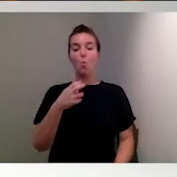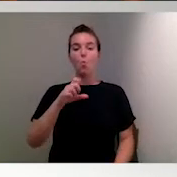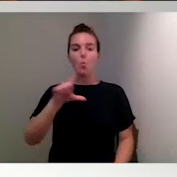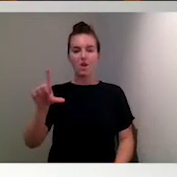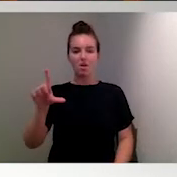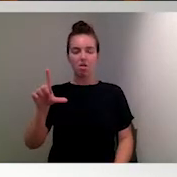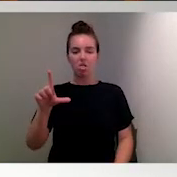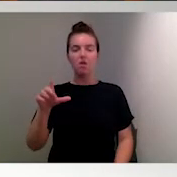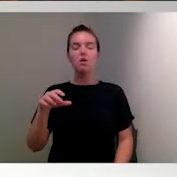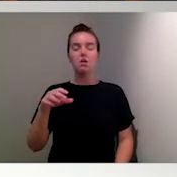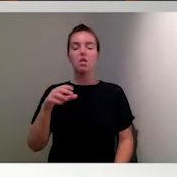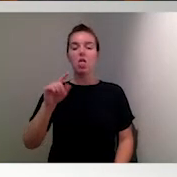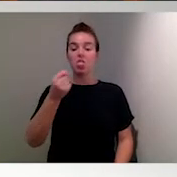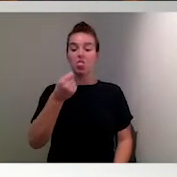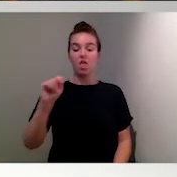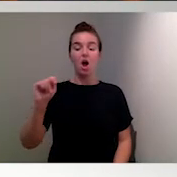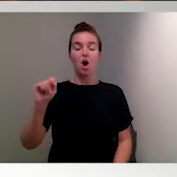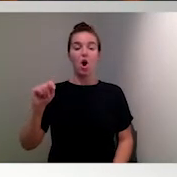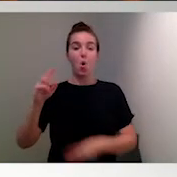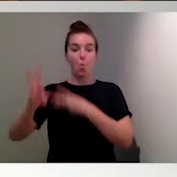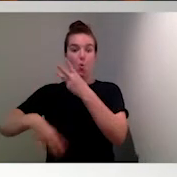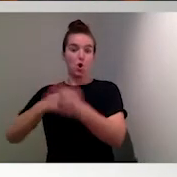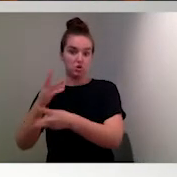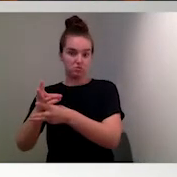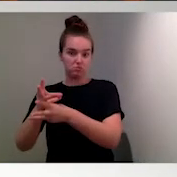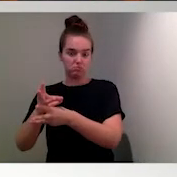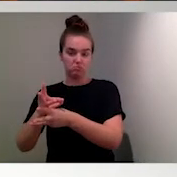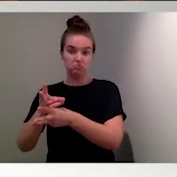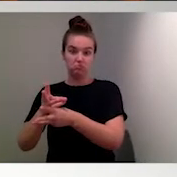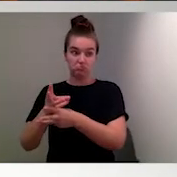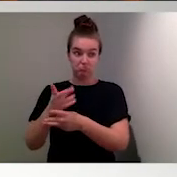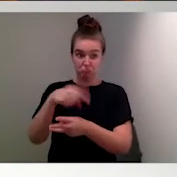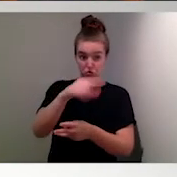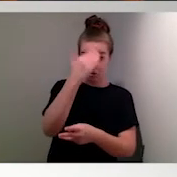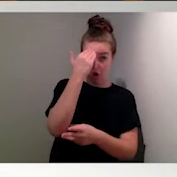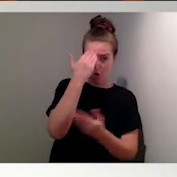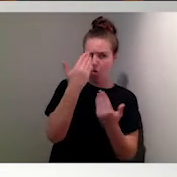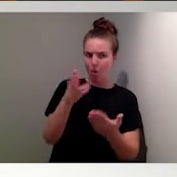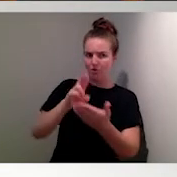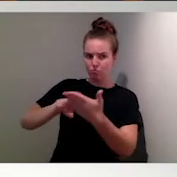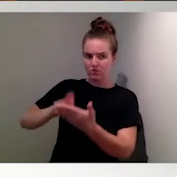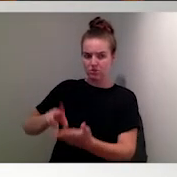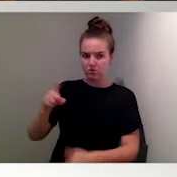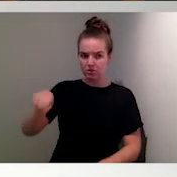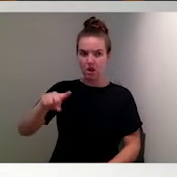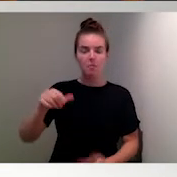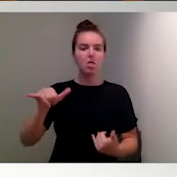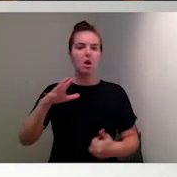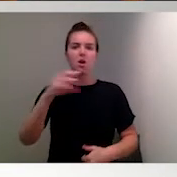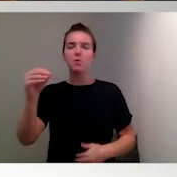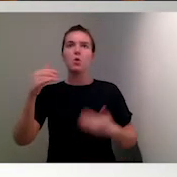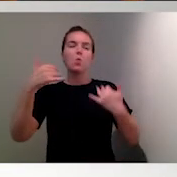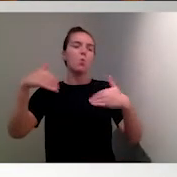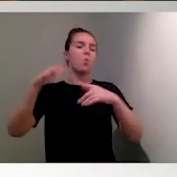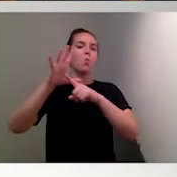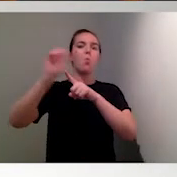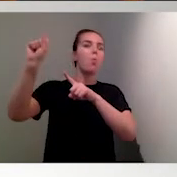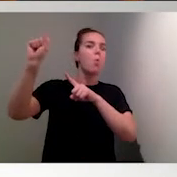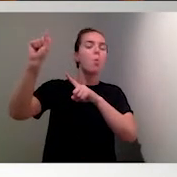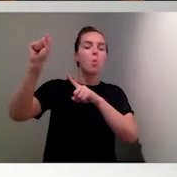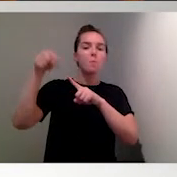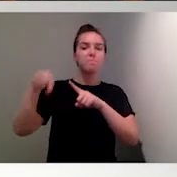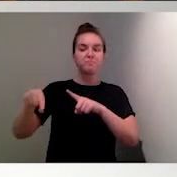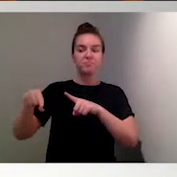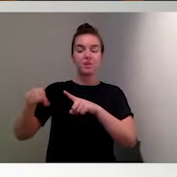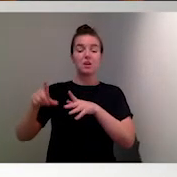are phenomenal. The company was started from a couple of guys from South America, and they are